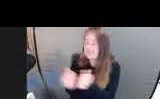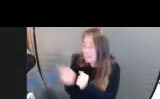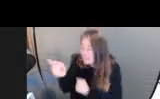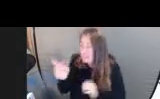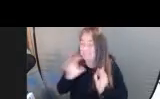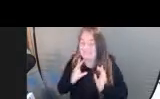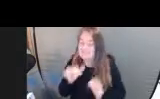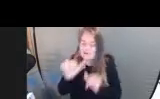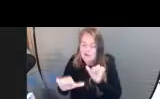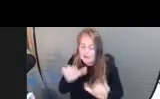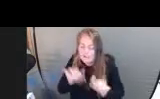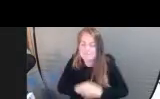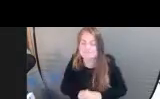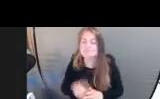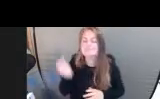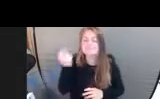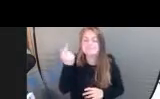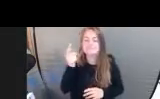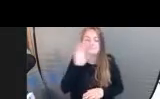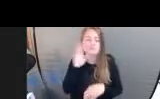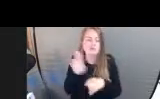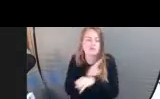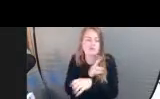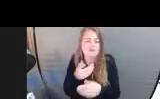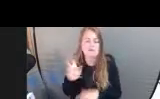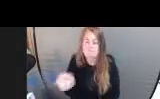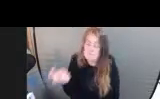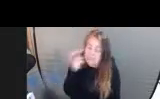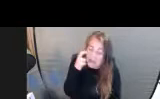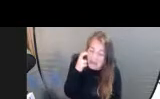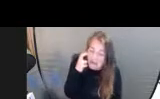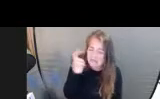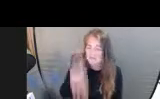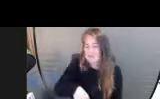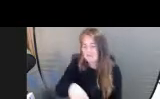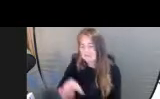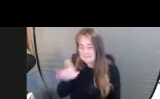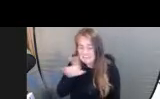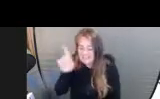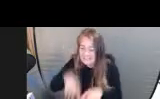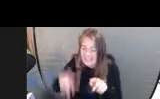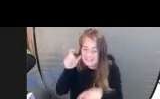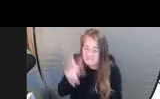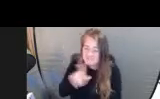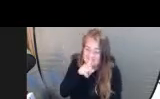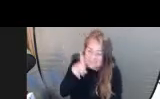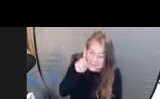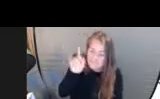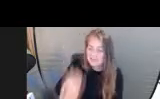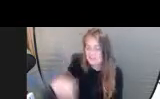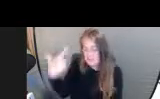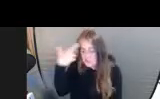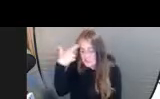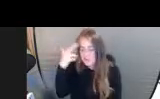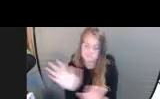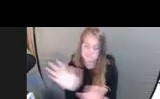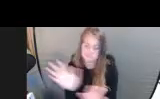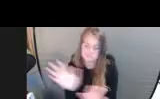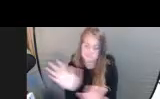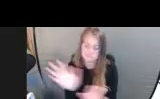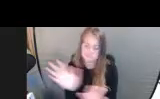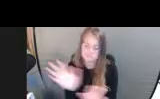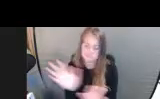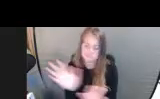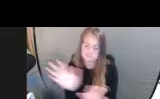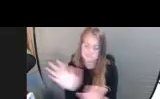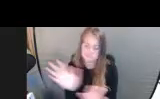of course, if you're going to use terms like, what, are you blind? Or what, are you deaf? Or that's so retarded. I mean, obviously, these are examples of